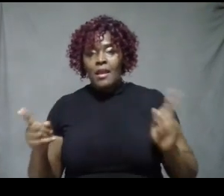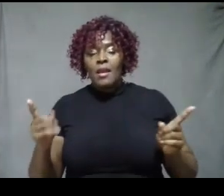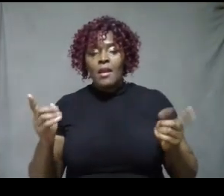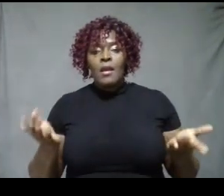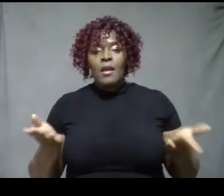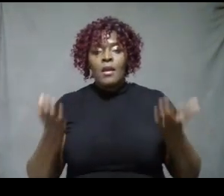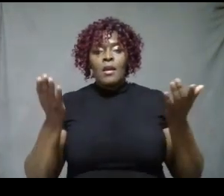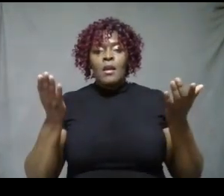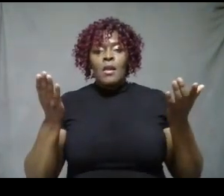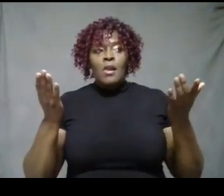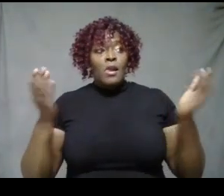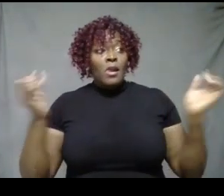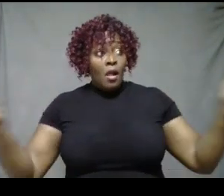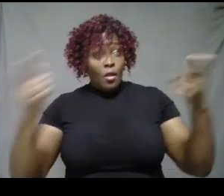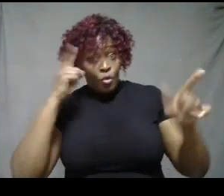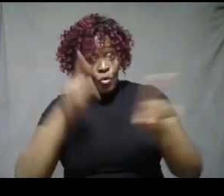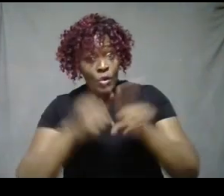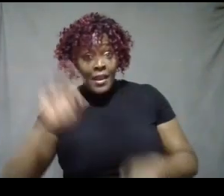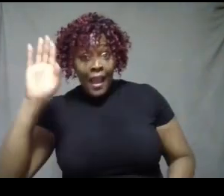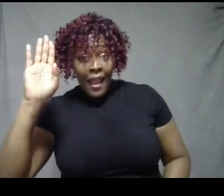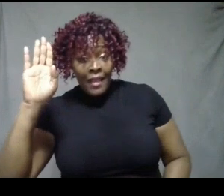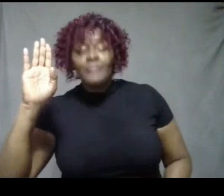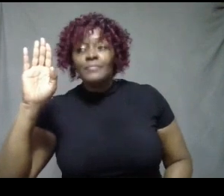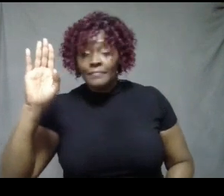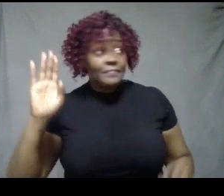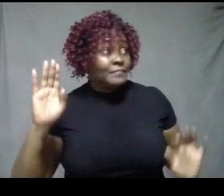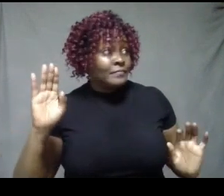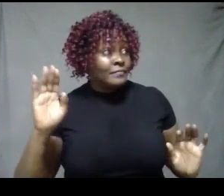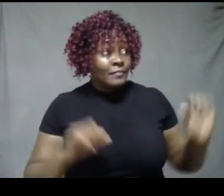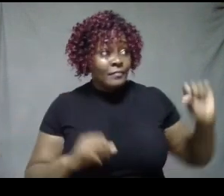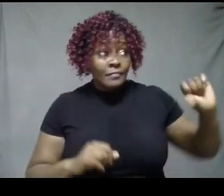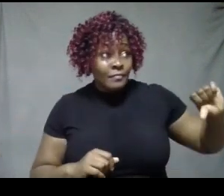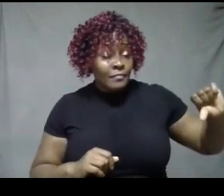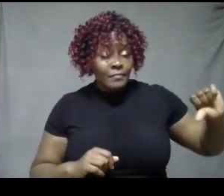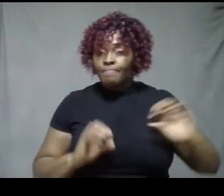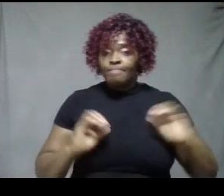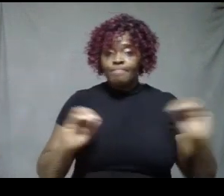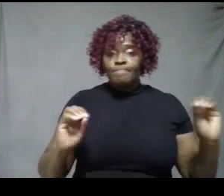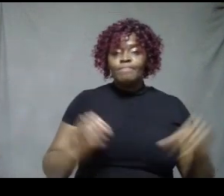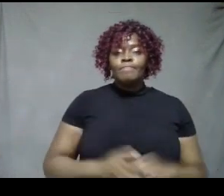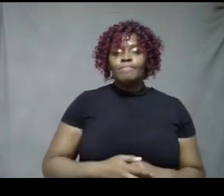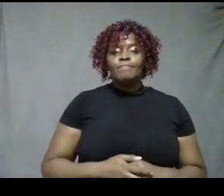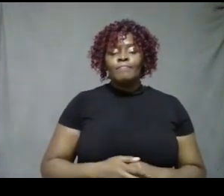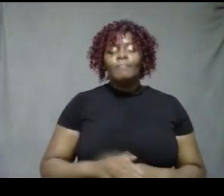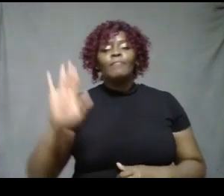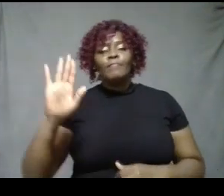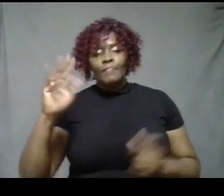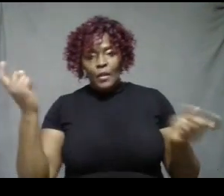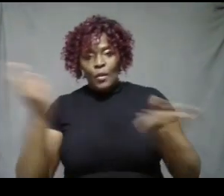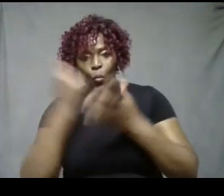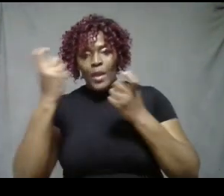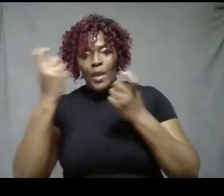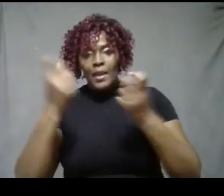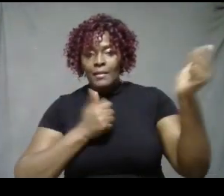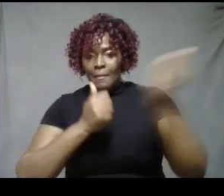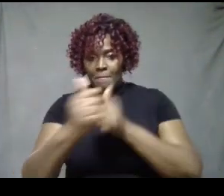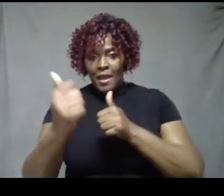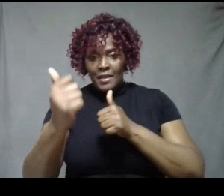All those in favor say aye. Aye. Aye. All those opposed say no. The ayes have it. The motion